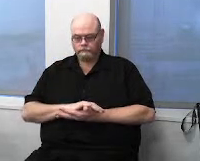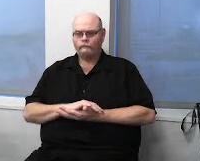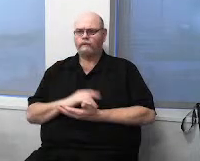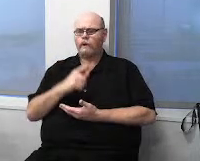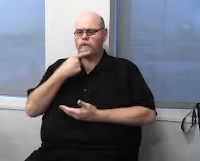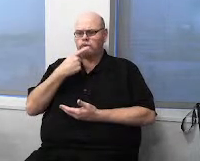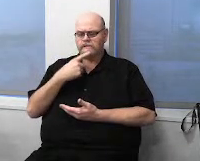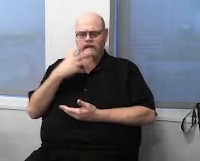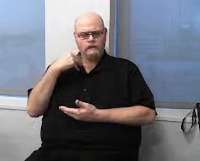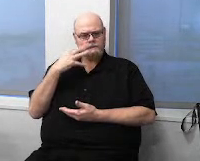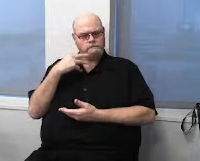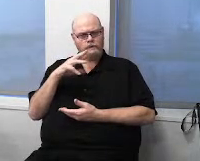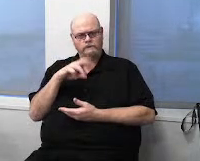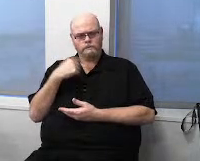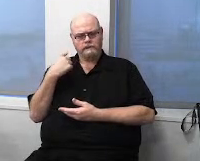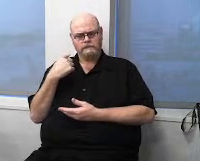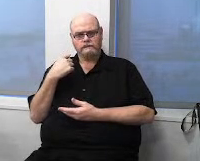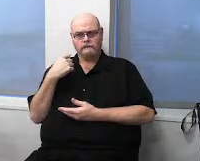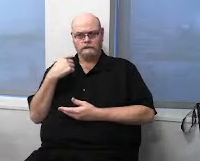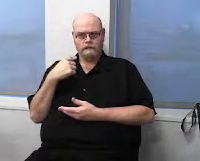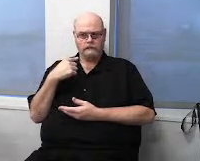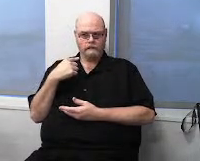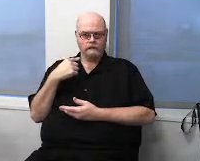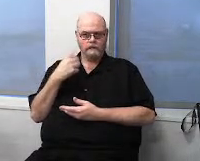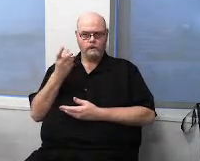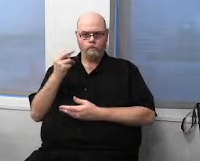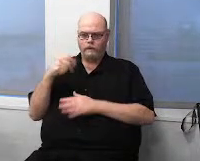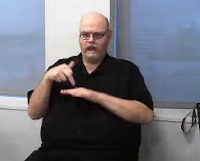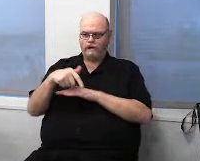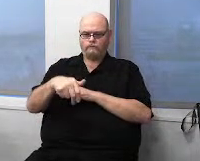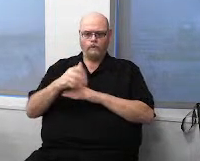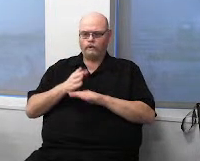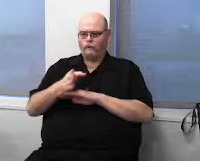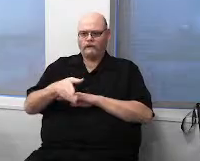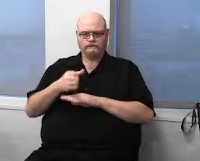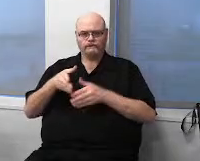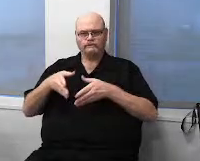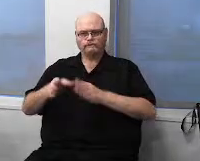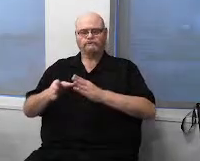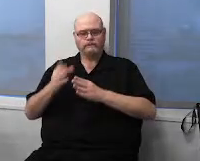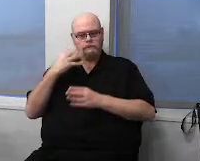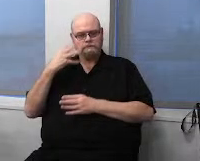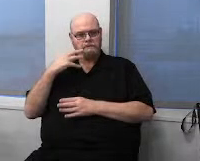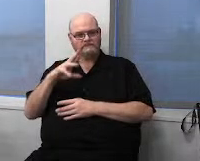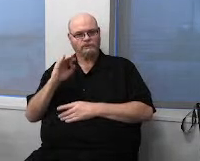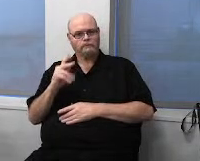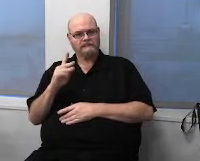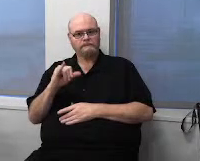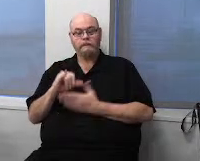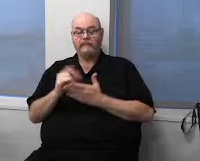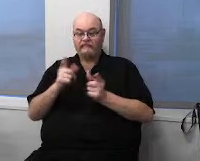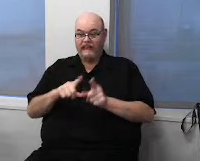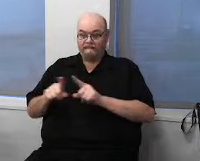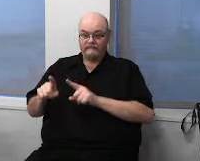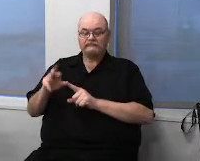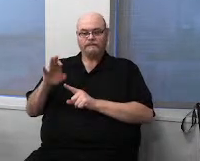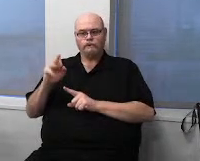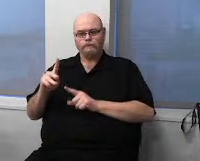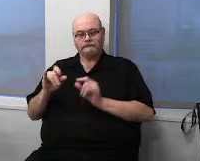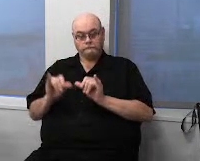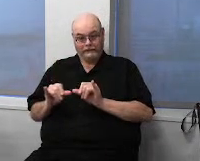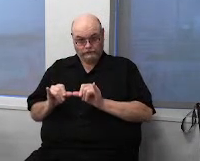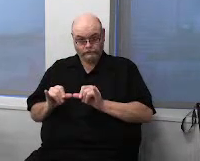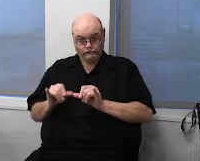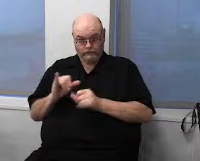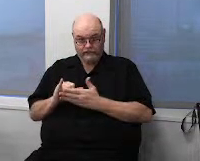exactly come from our experience. 1 second. You're experiencing a risk. I experience a risk when I cross the street. I think what you mean is you're